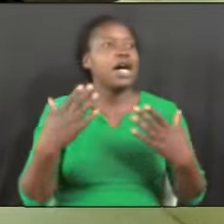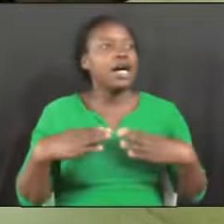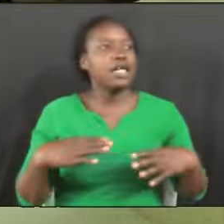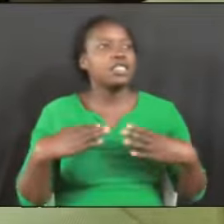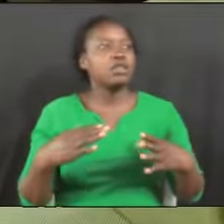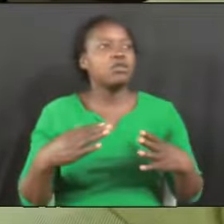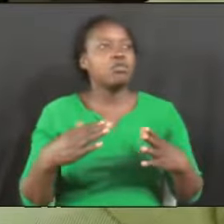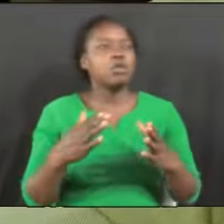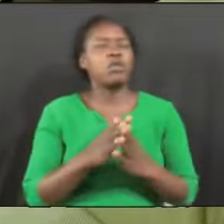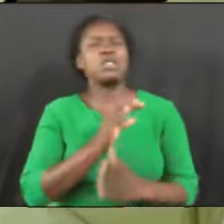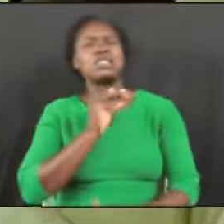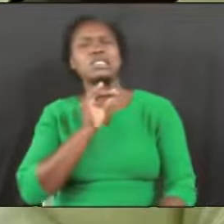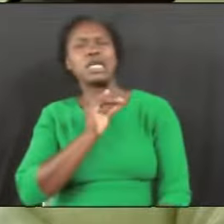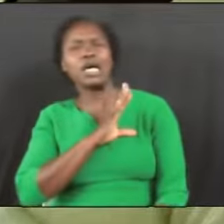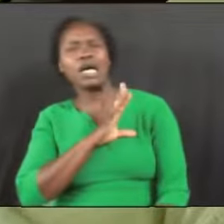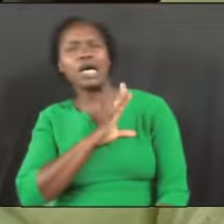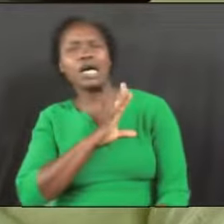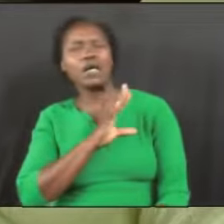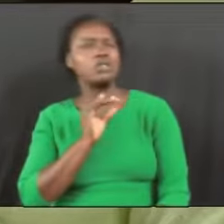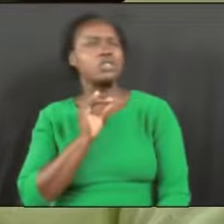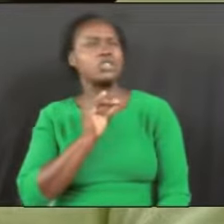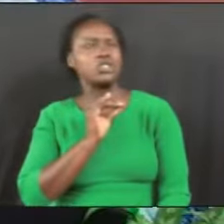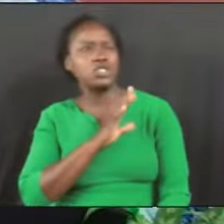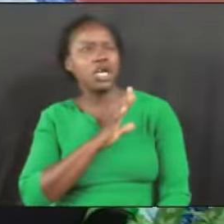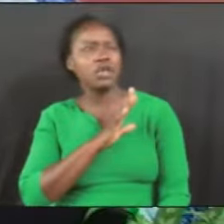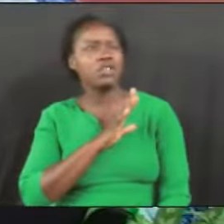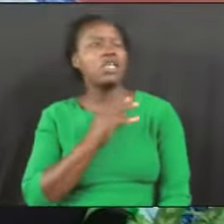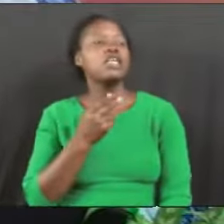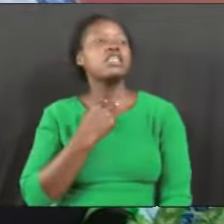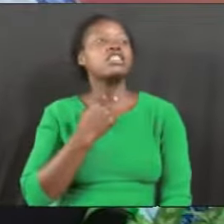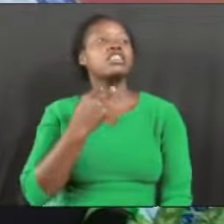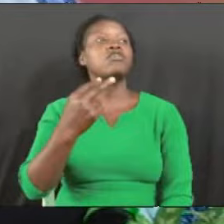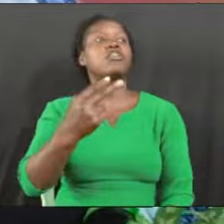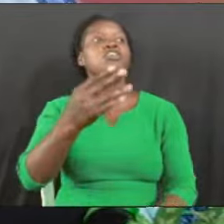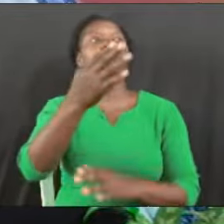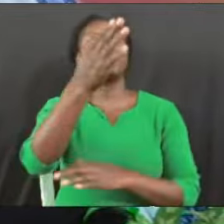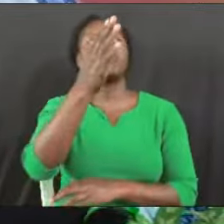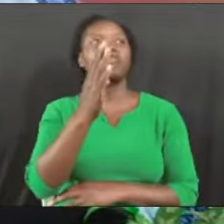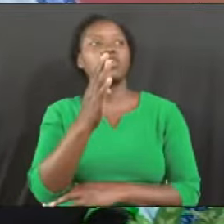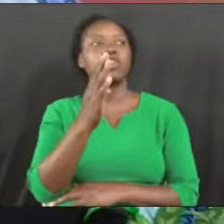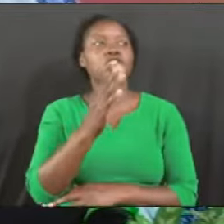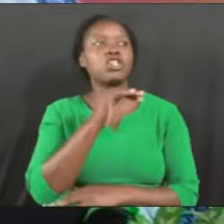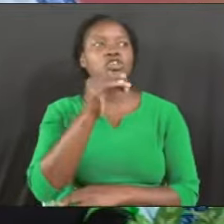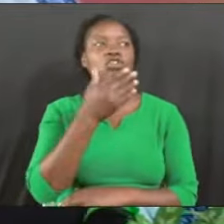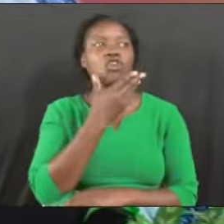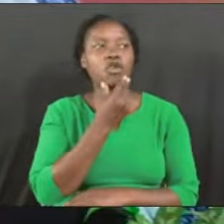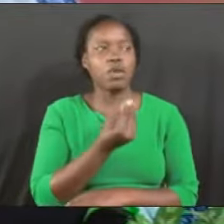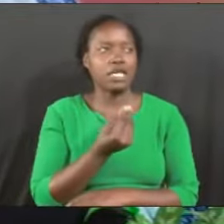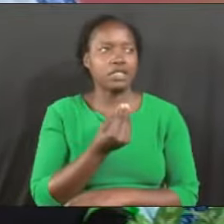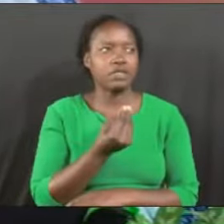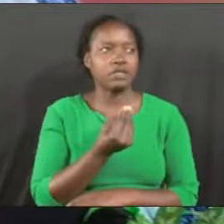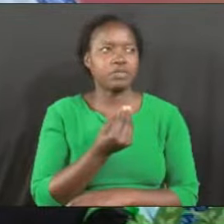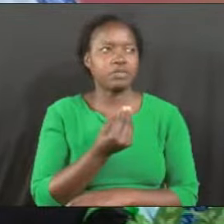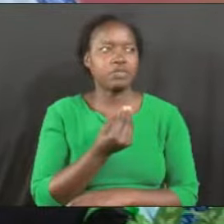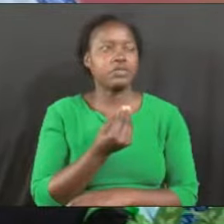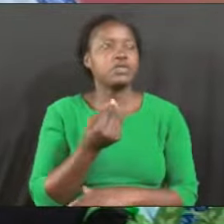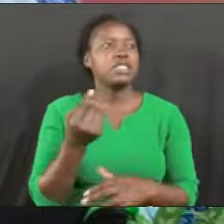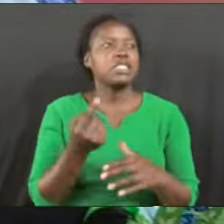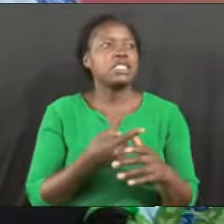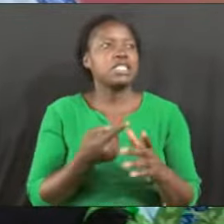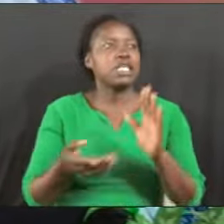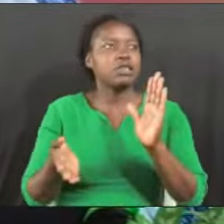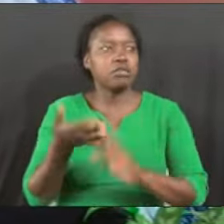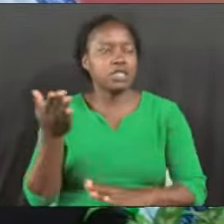kept shouting, "The voice of a god and not of a man." Then immediately